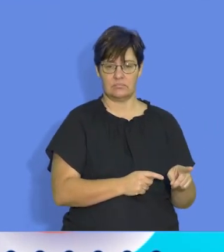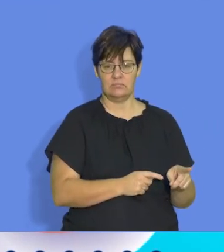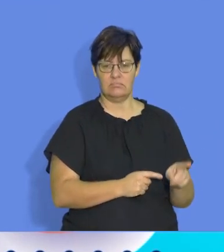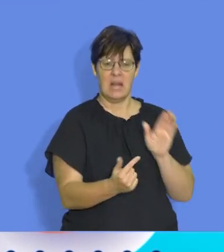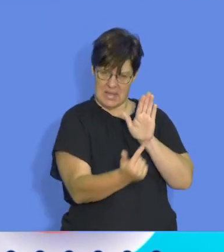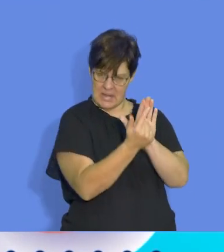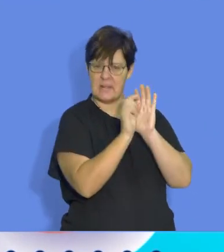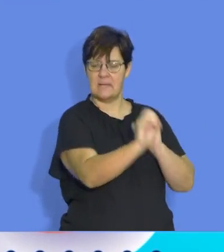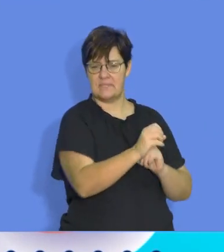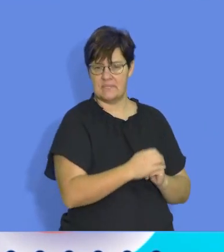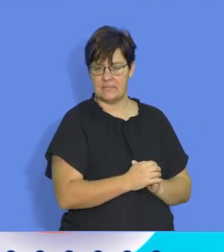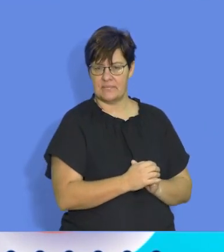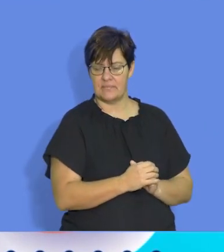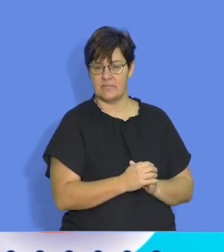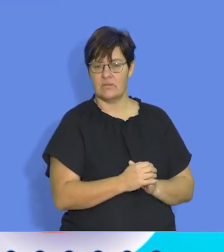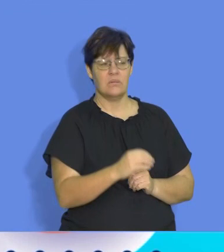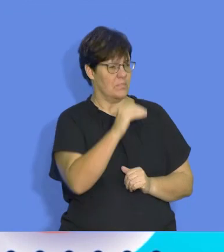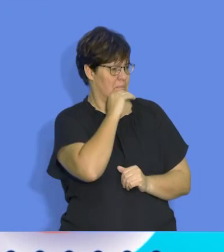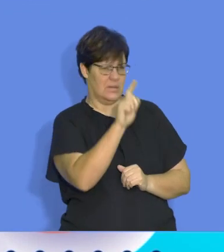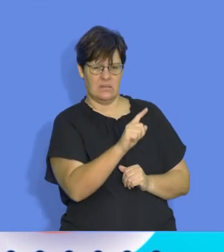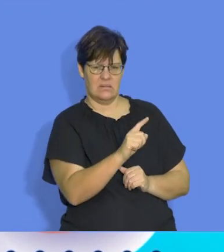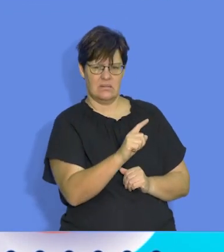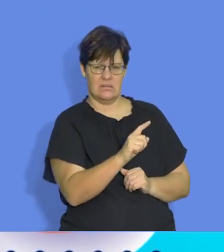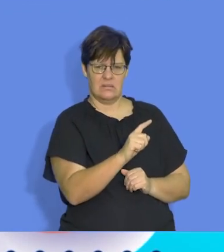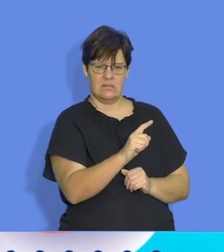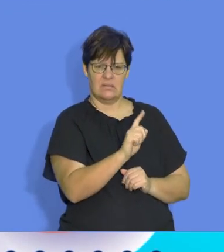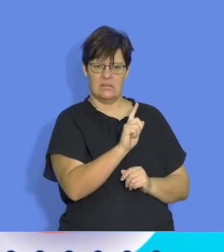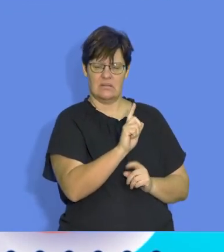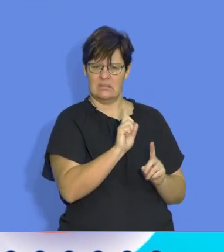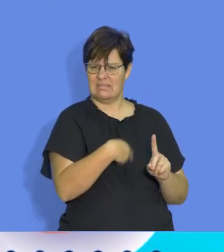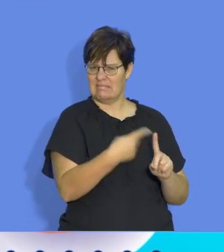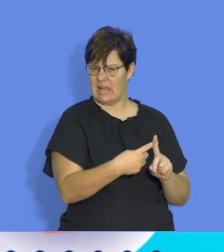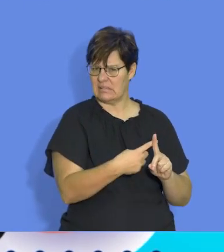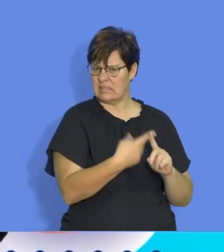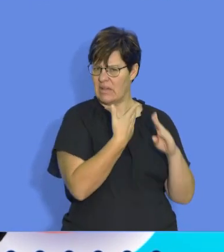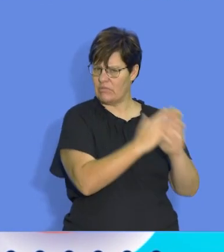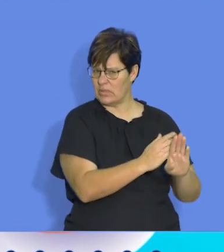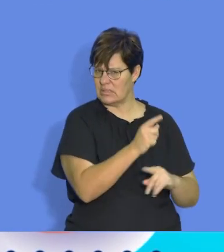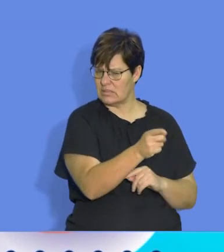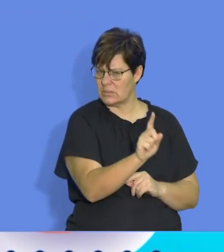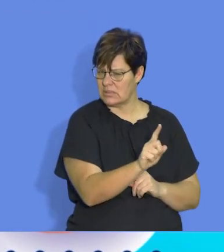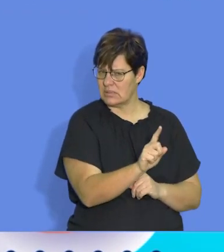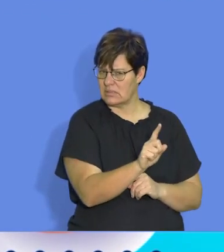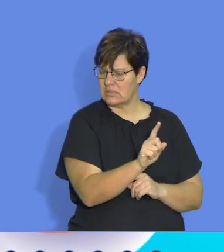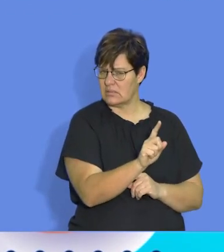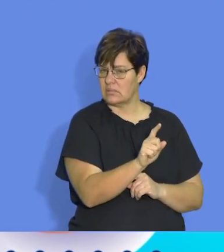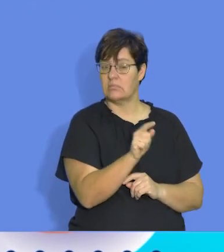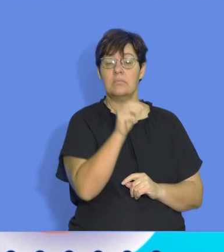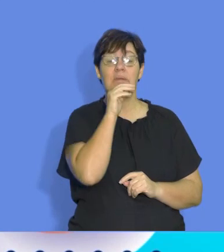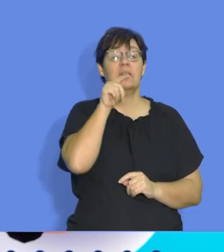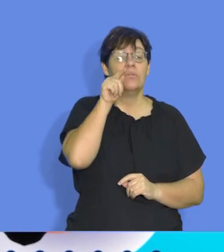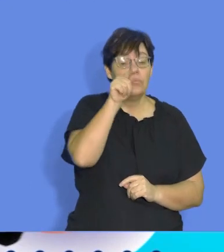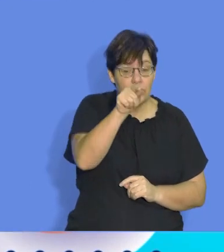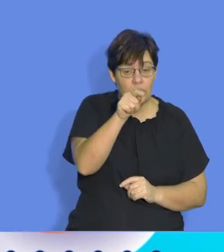legal. What do we mean by tax avoidance? By tax avoidance, we mean that you, as